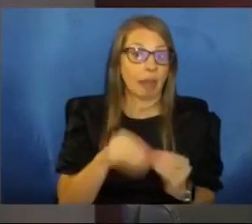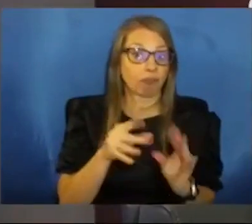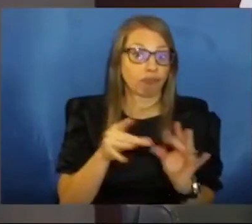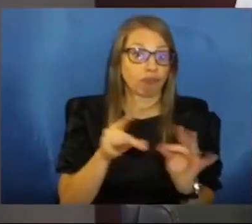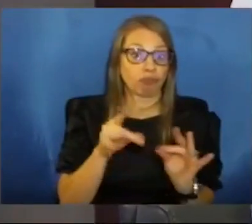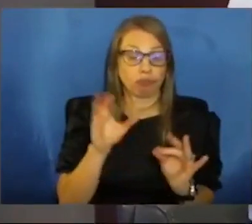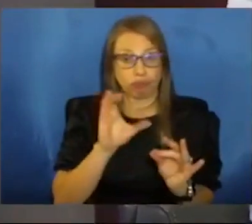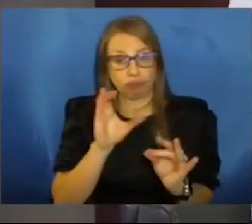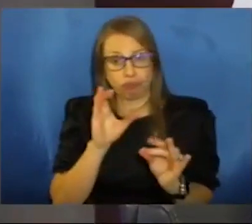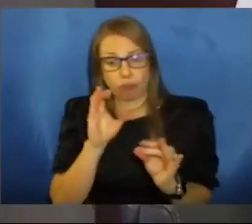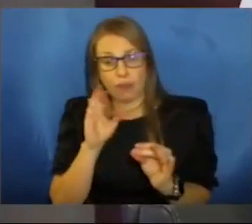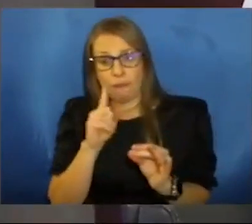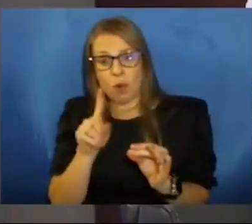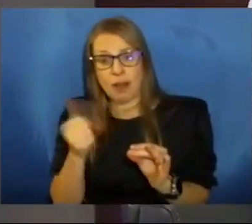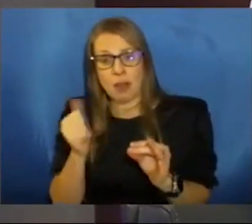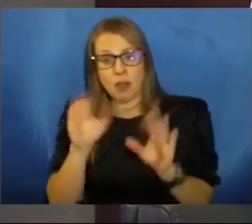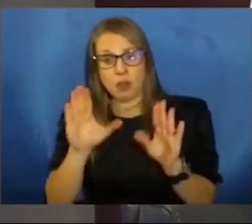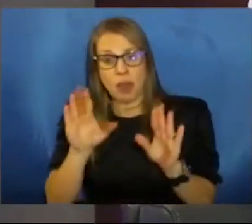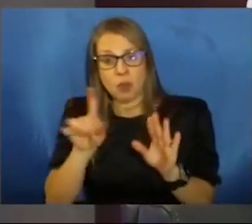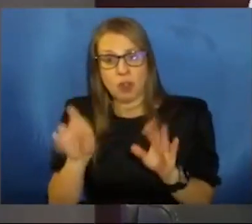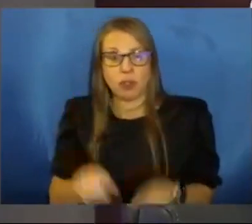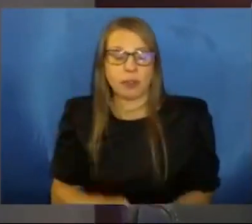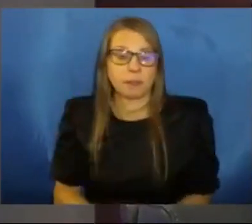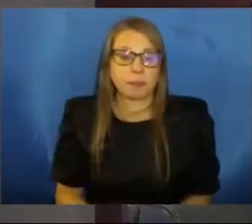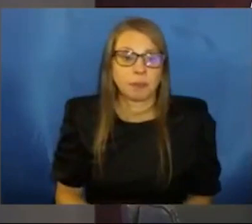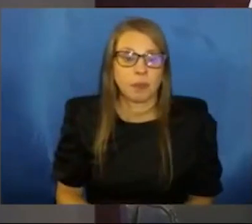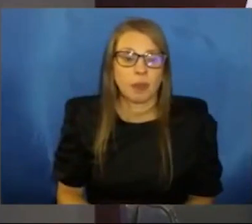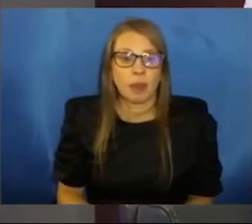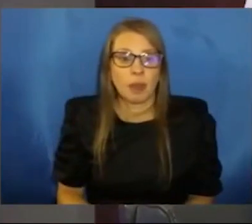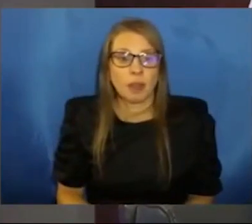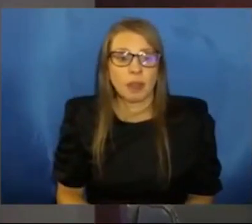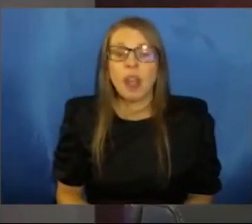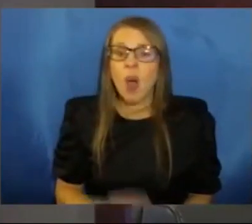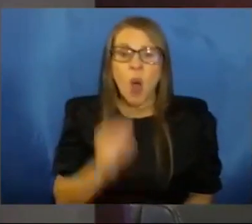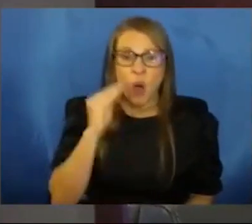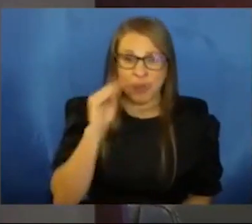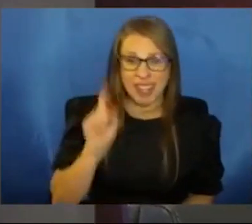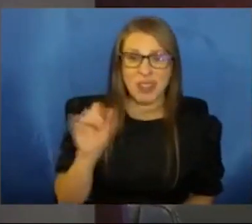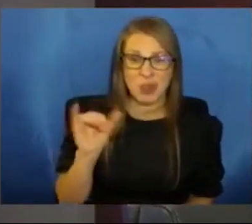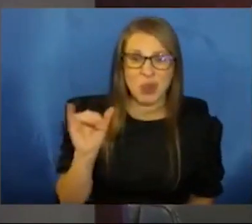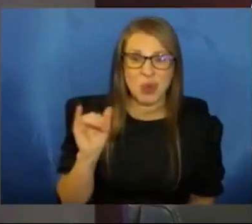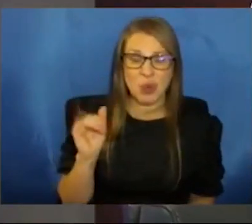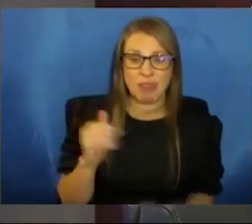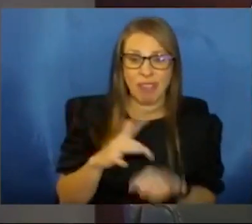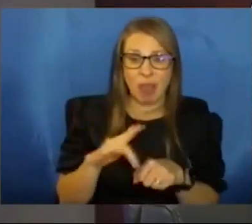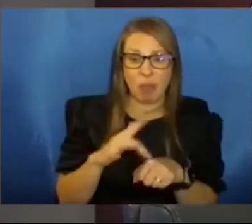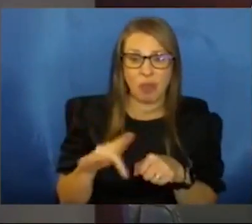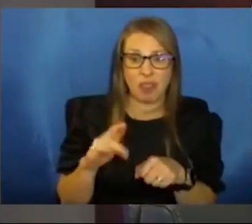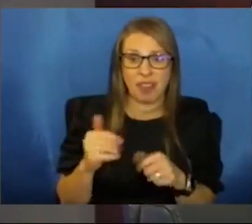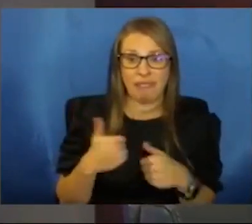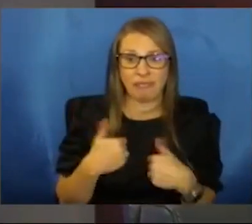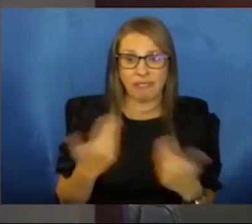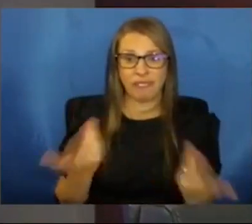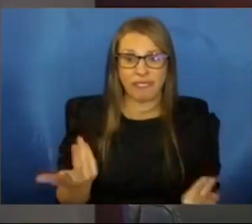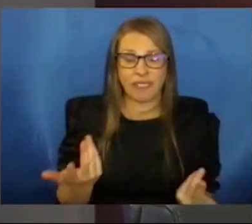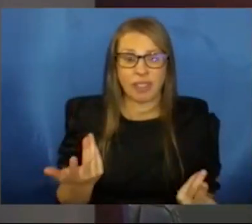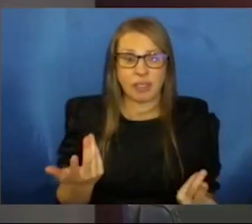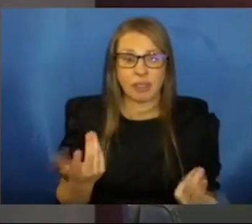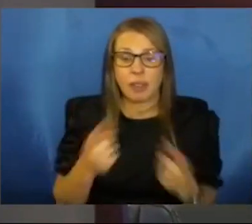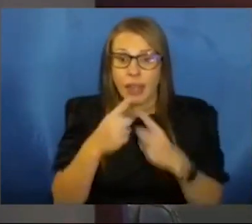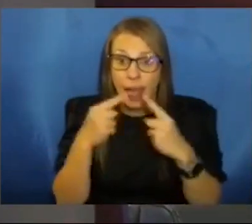time to creating and focusing on the safest plans, protocols, and measures